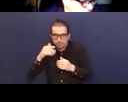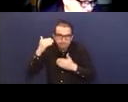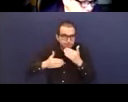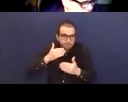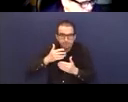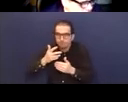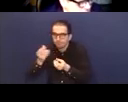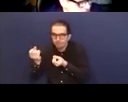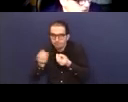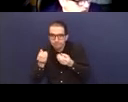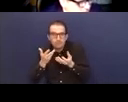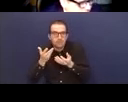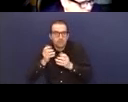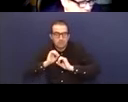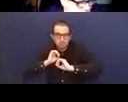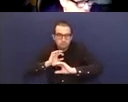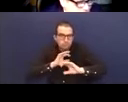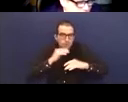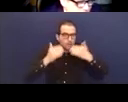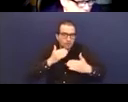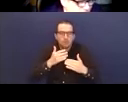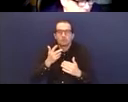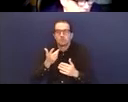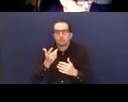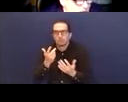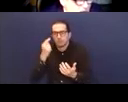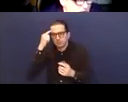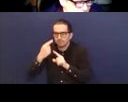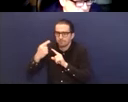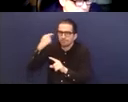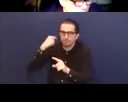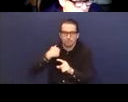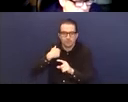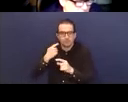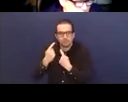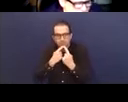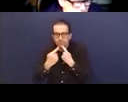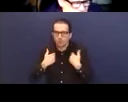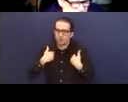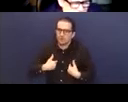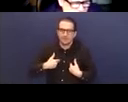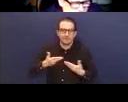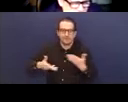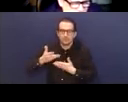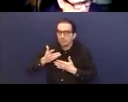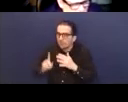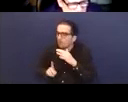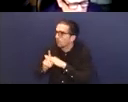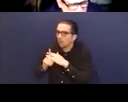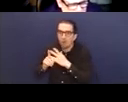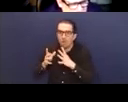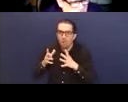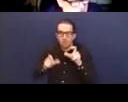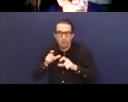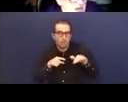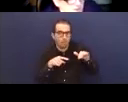water, maybe not so much there, but life on land, certainly. Peace, justice we have, but partnership for the goals, no mention